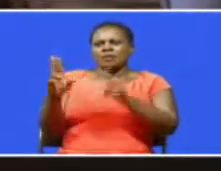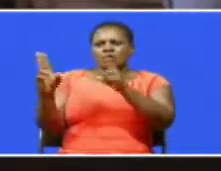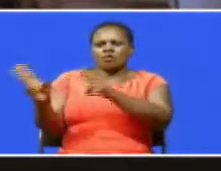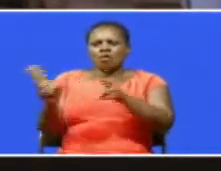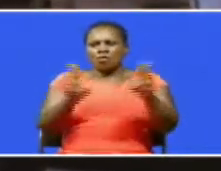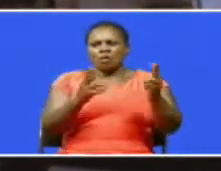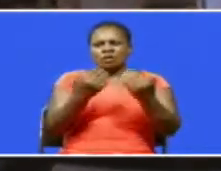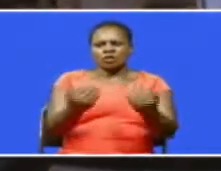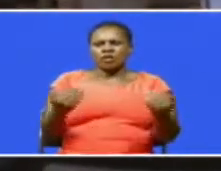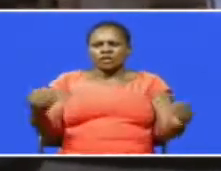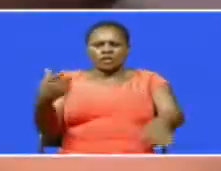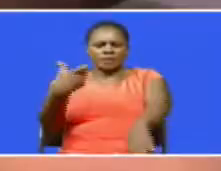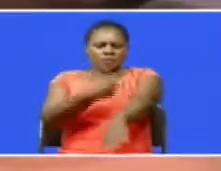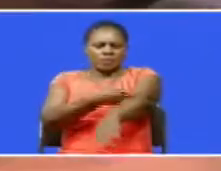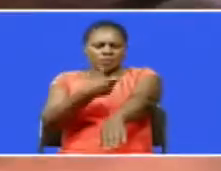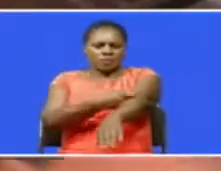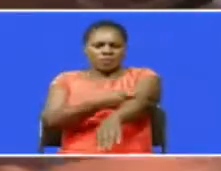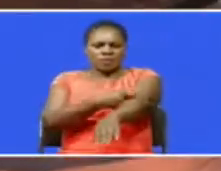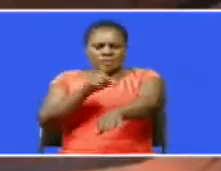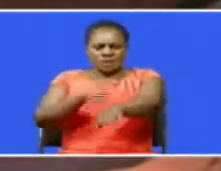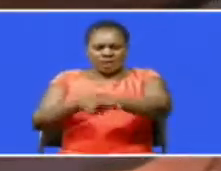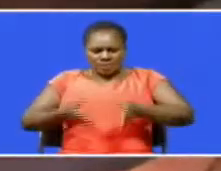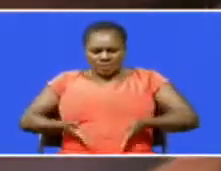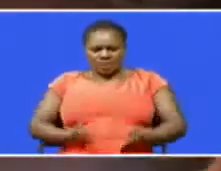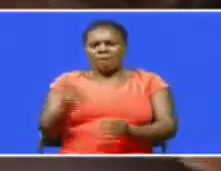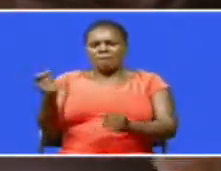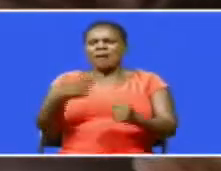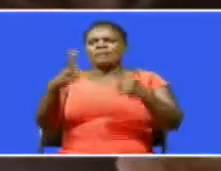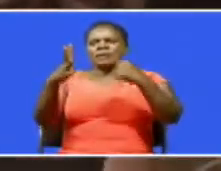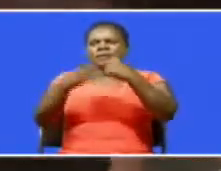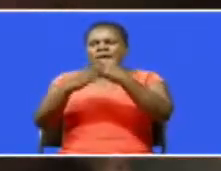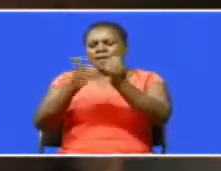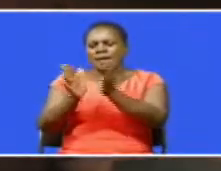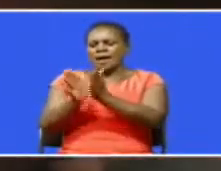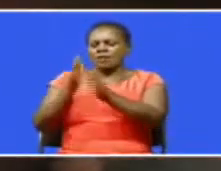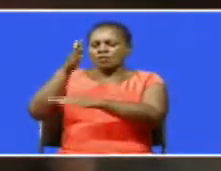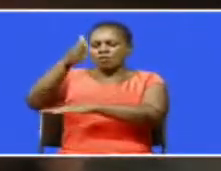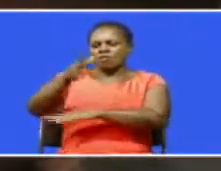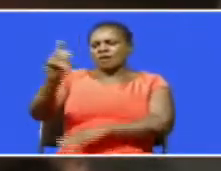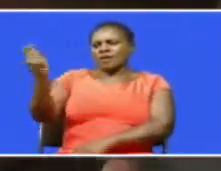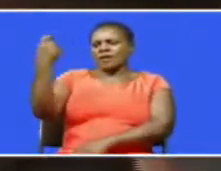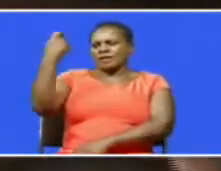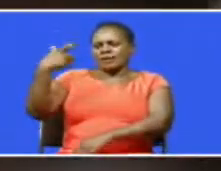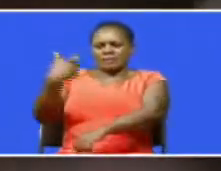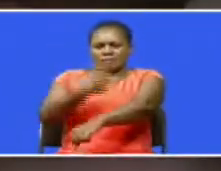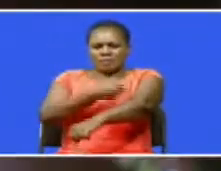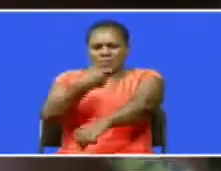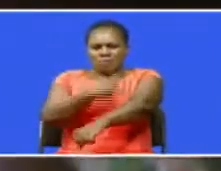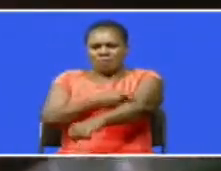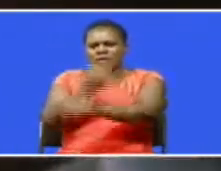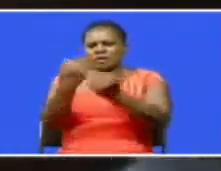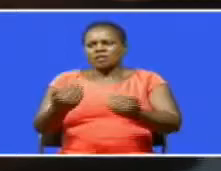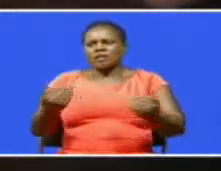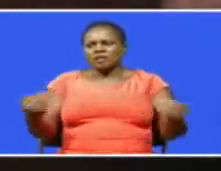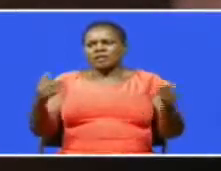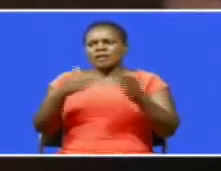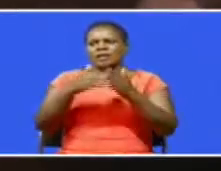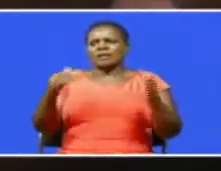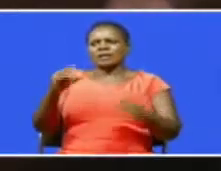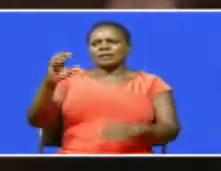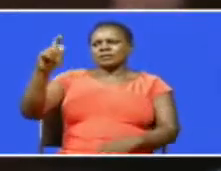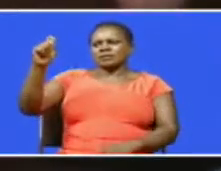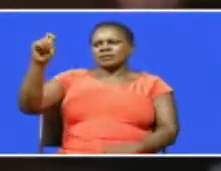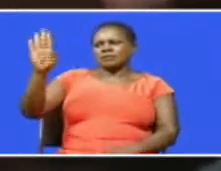Normally, children are vaccinated from birth to 9 months and beyond. Kenya vaccinates its children against